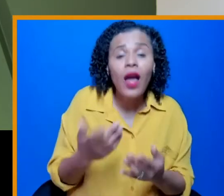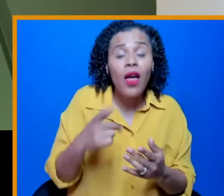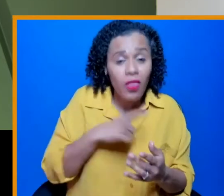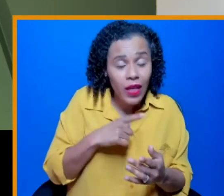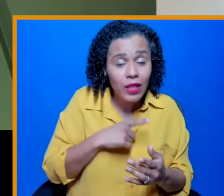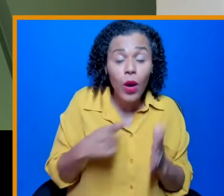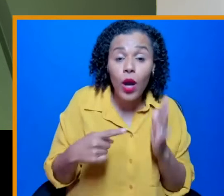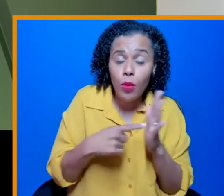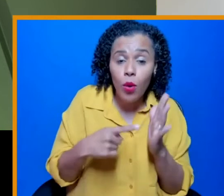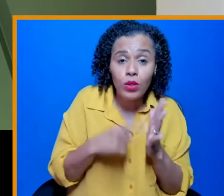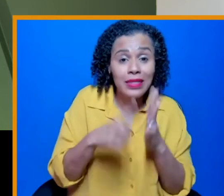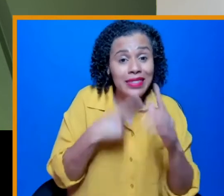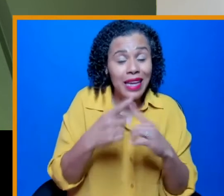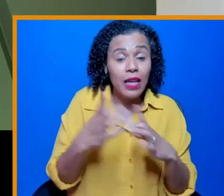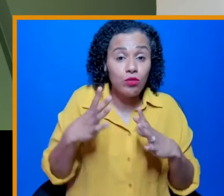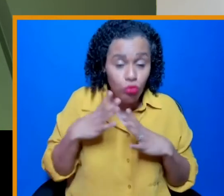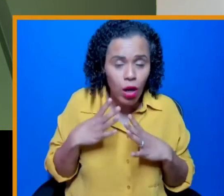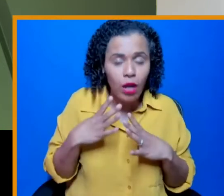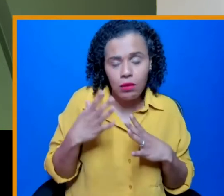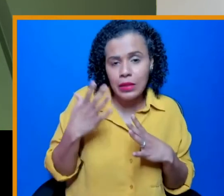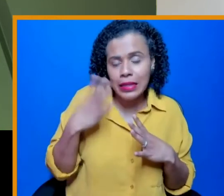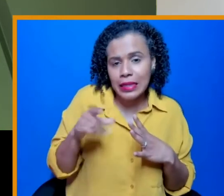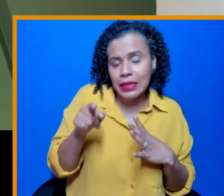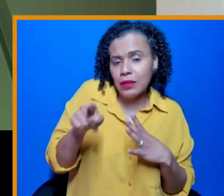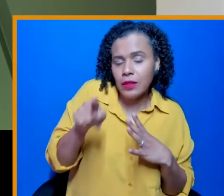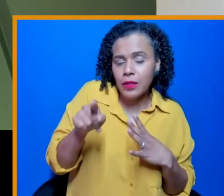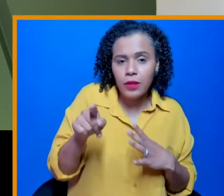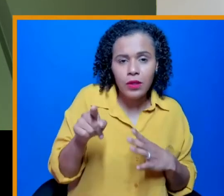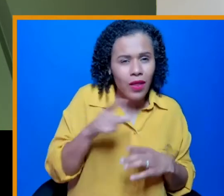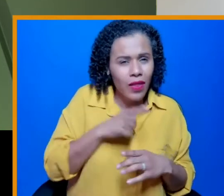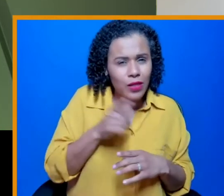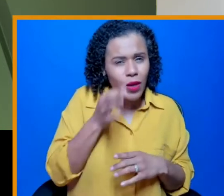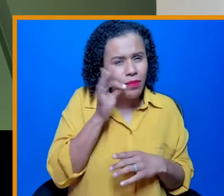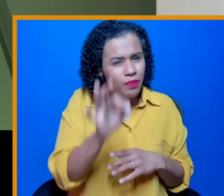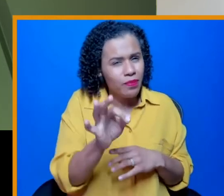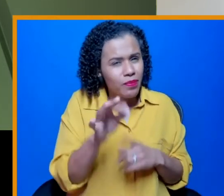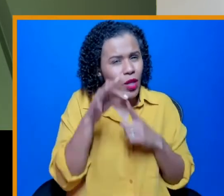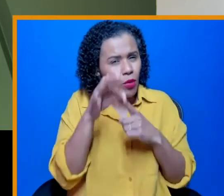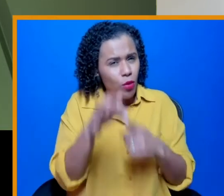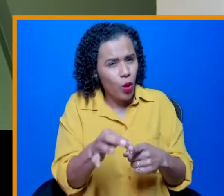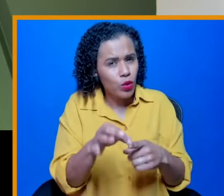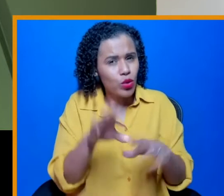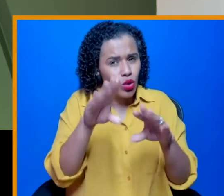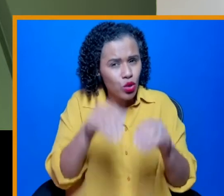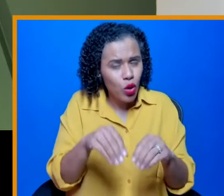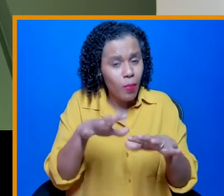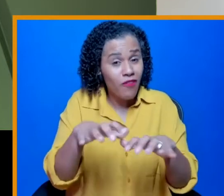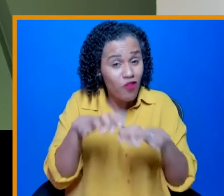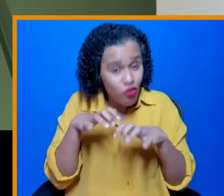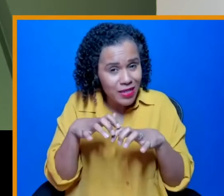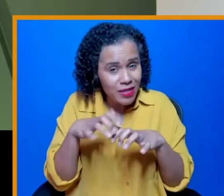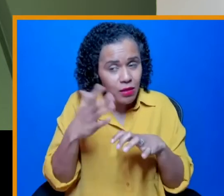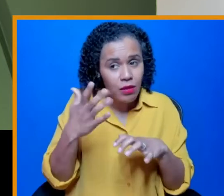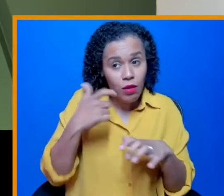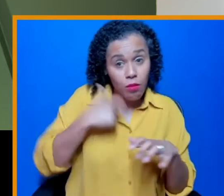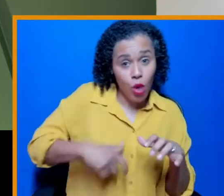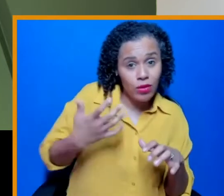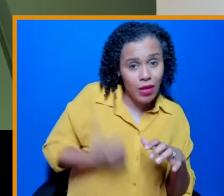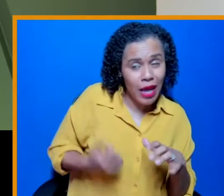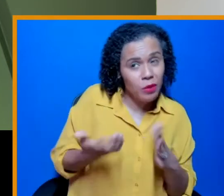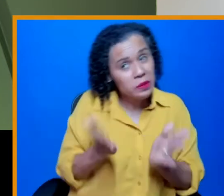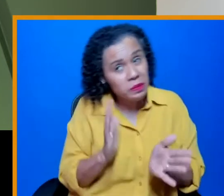mainly benefits the better off. That's why I question the proposal to end the freeze on personal allowances. Ending